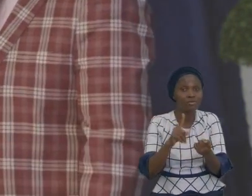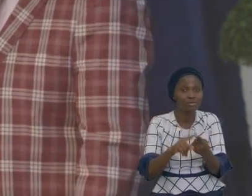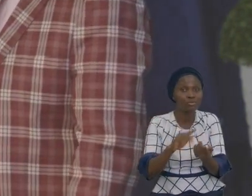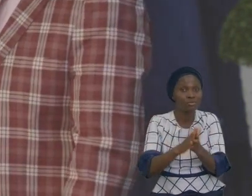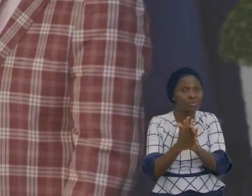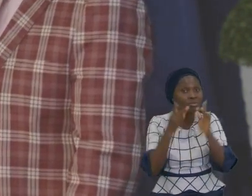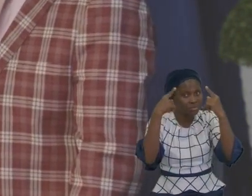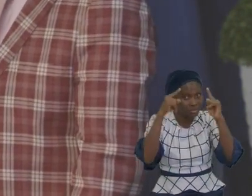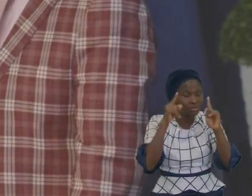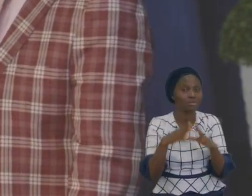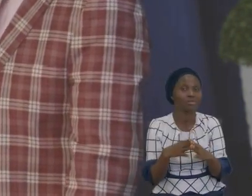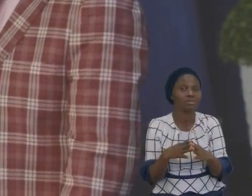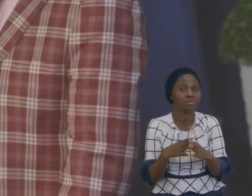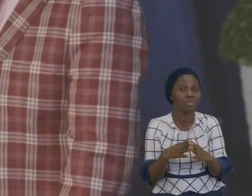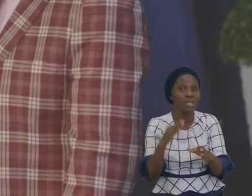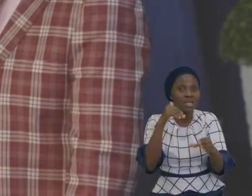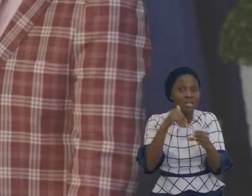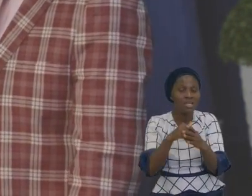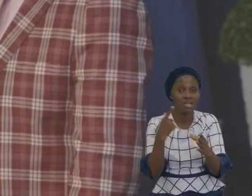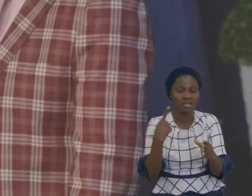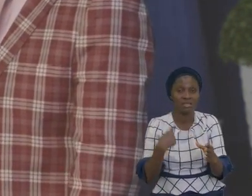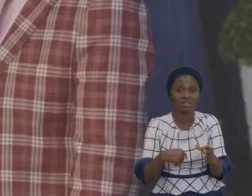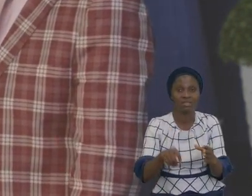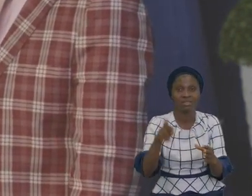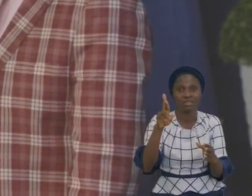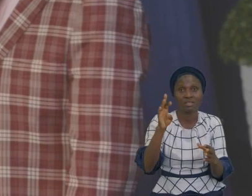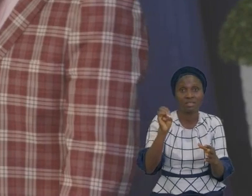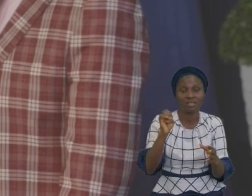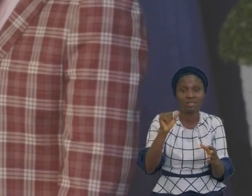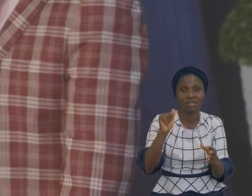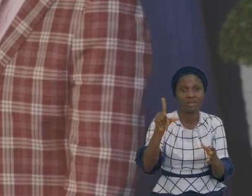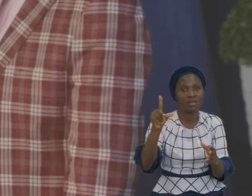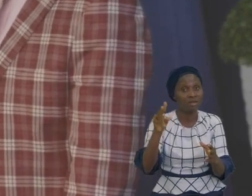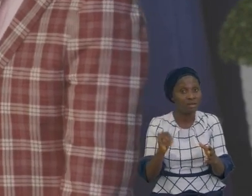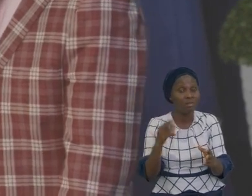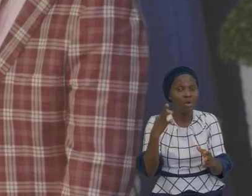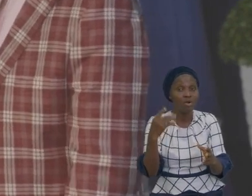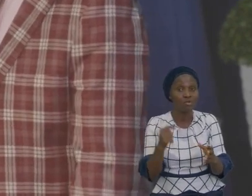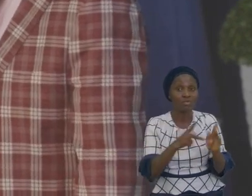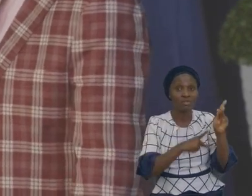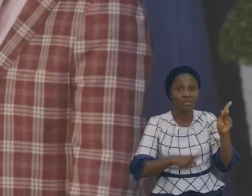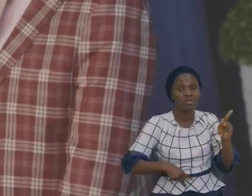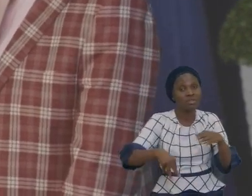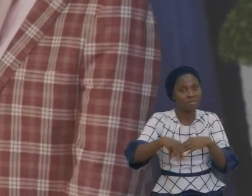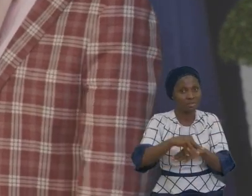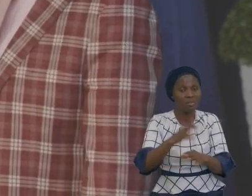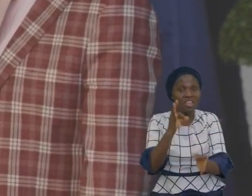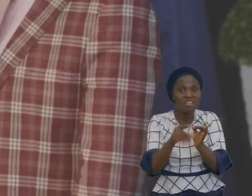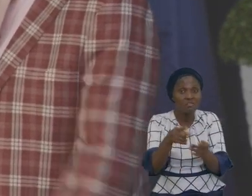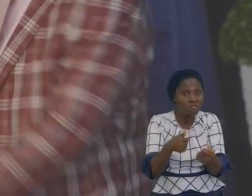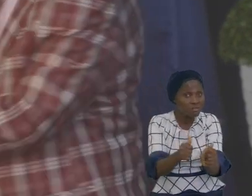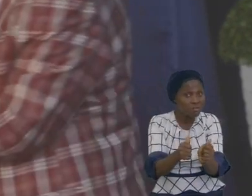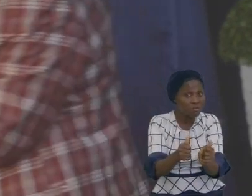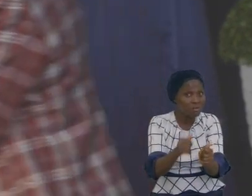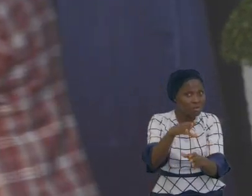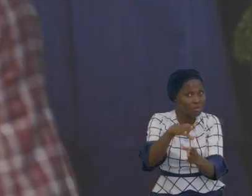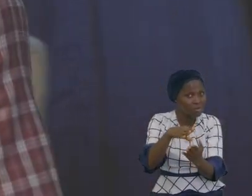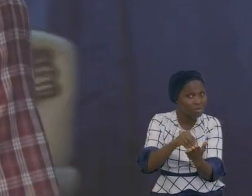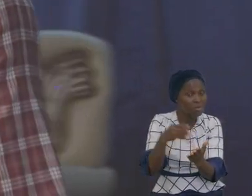If you follow the ways of the world, the way they think they'll have success in the